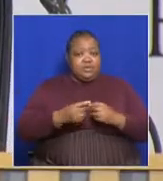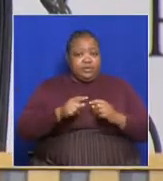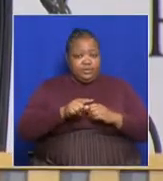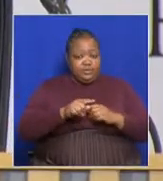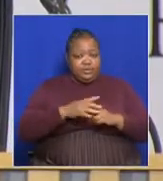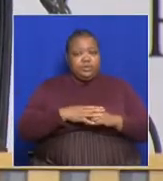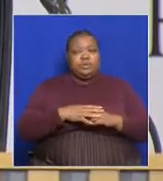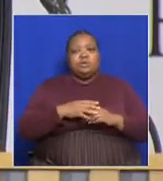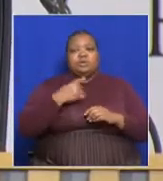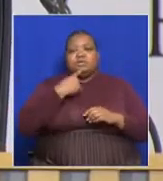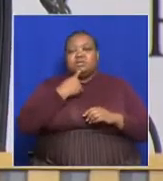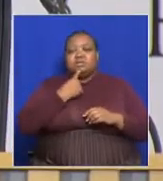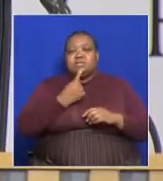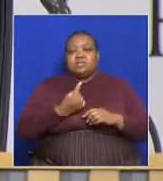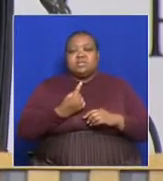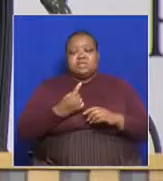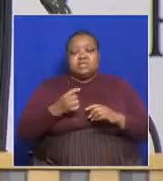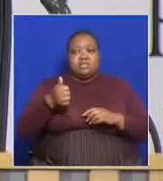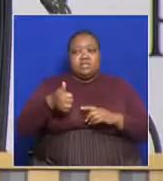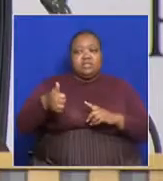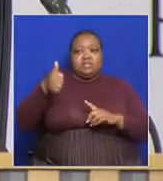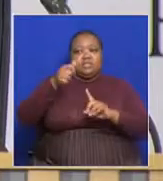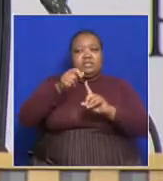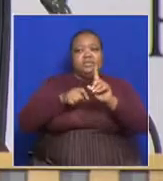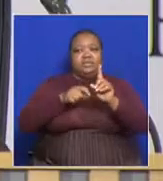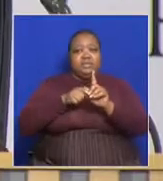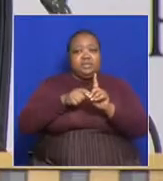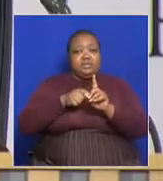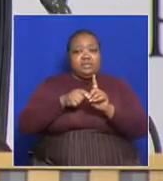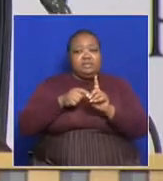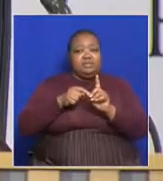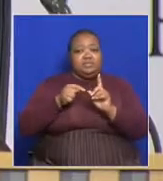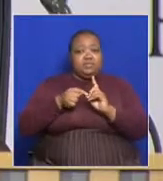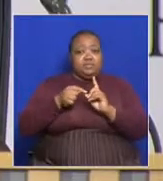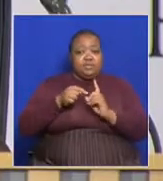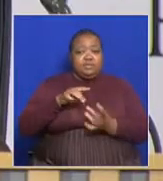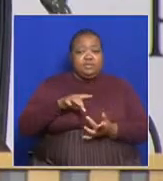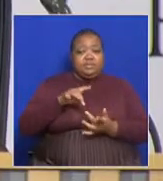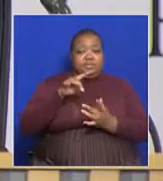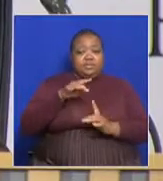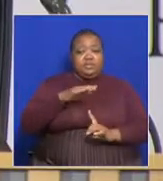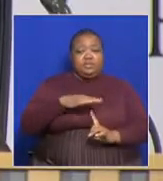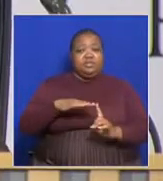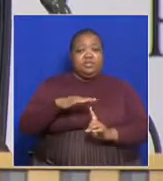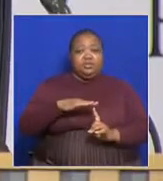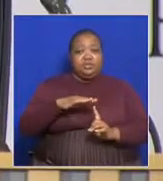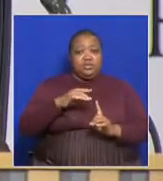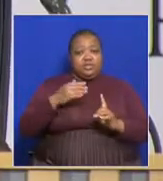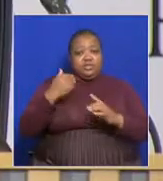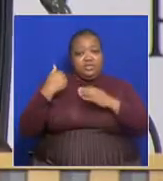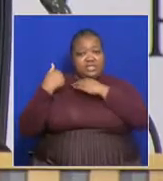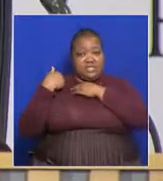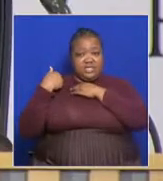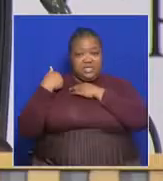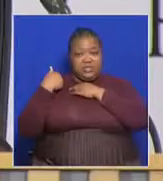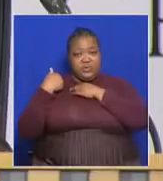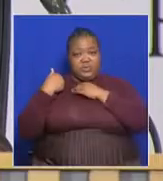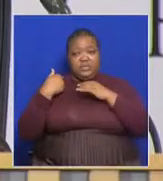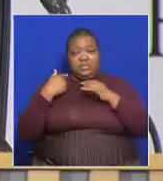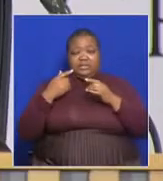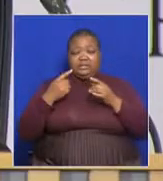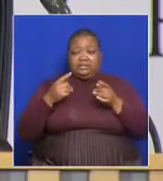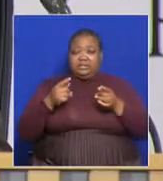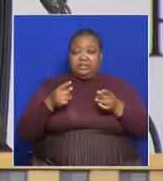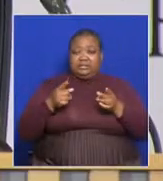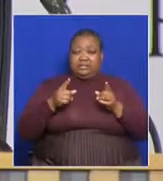senior person. He's a brigadier. It was a place of his choosing. He's aware of the security threat. Yes, I was also. And I would expect him to take